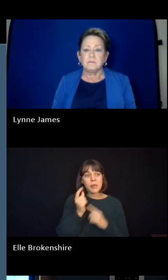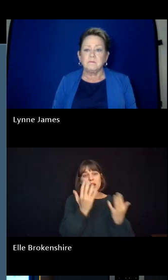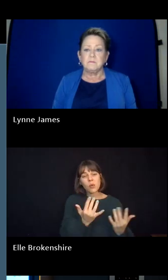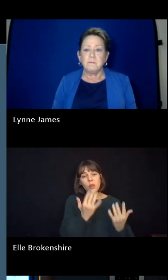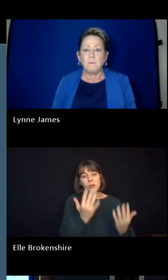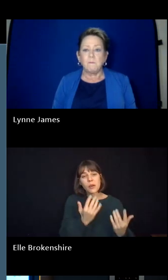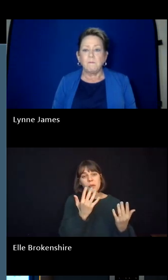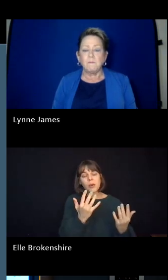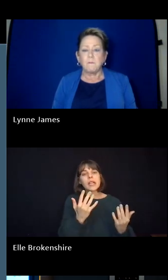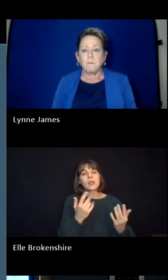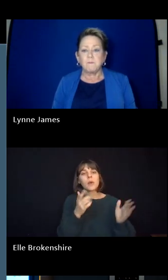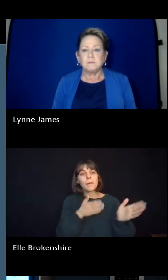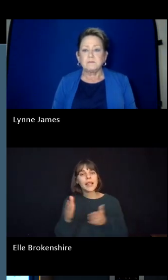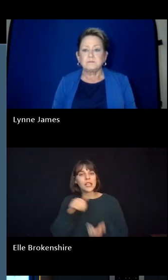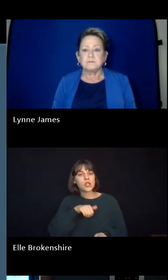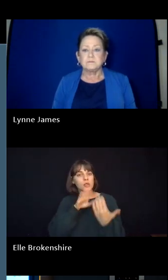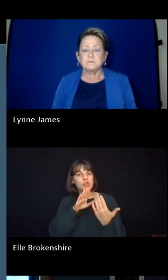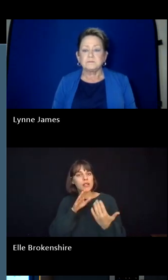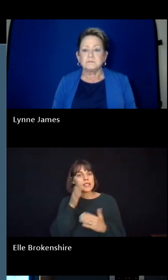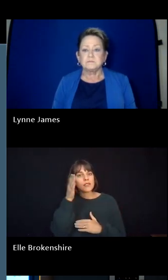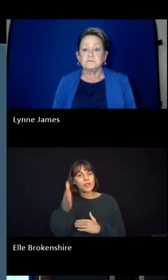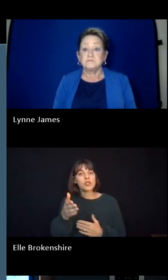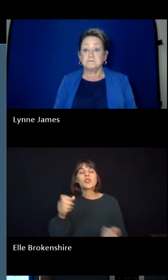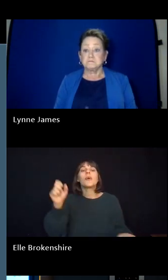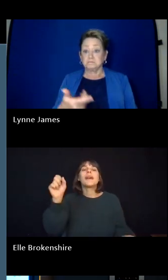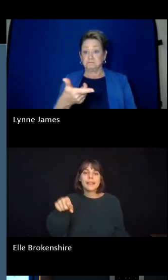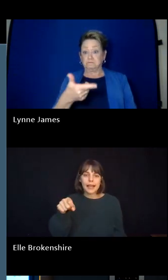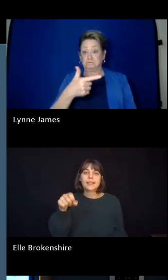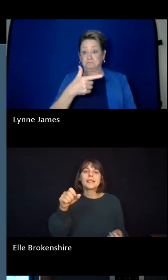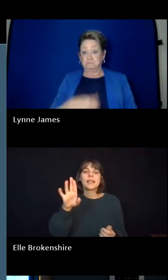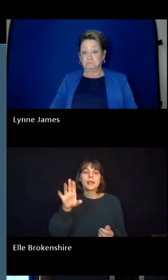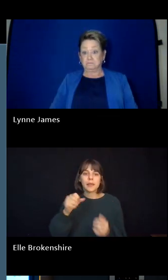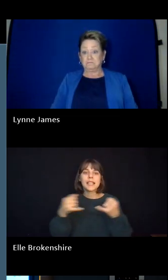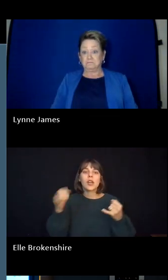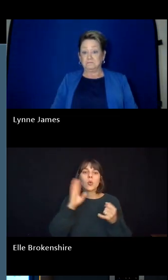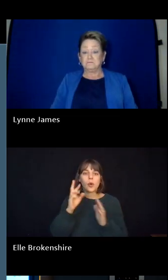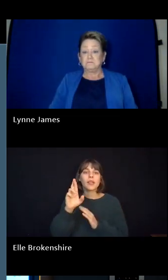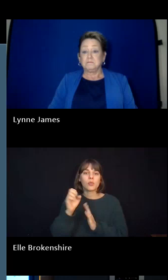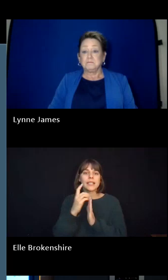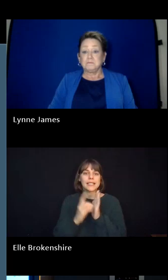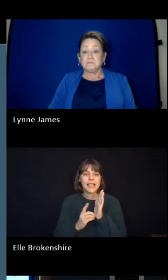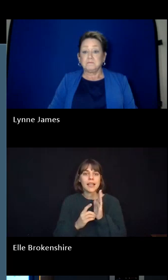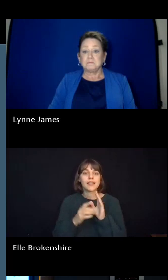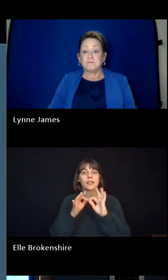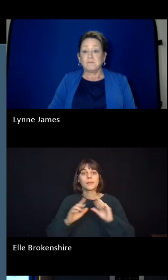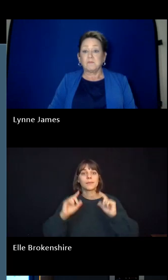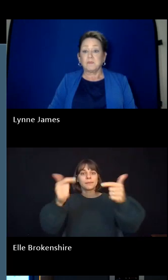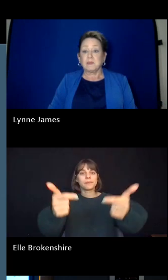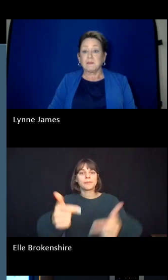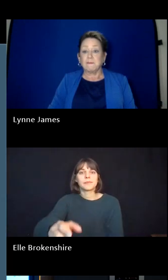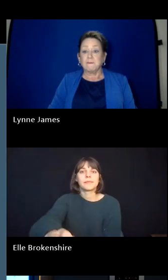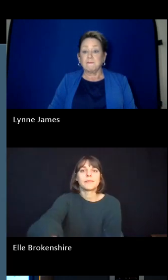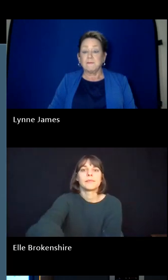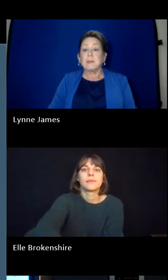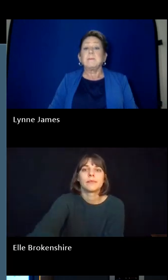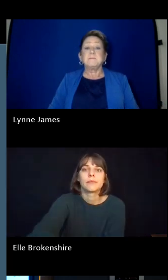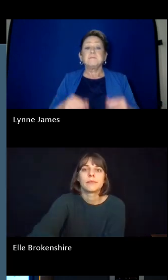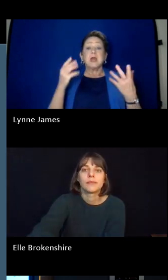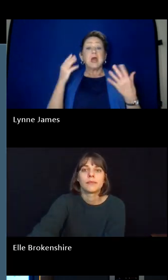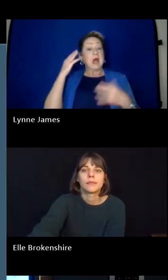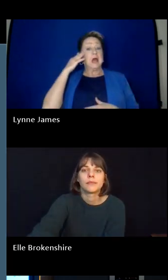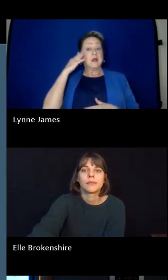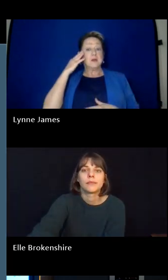that. But yes, on bus line redesign. Okay, great. So when can the board, and I know a lot of this has